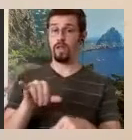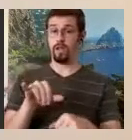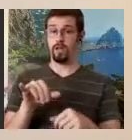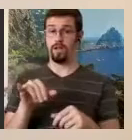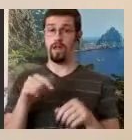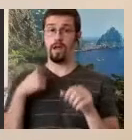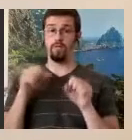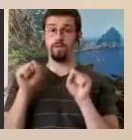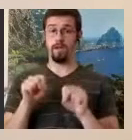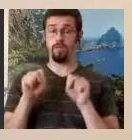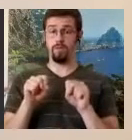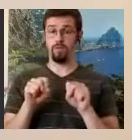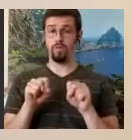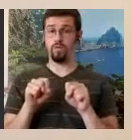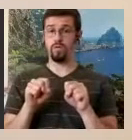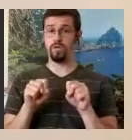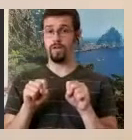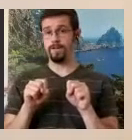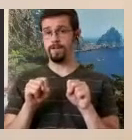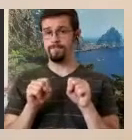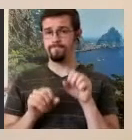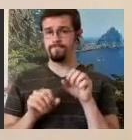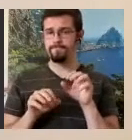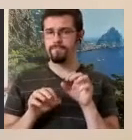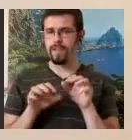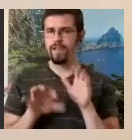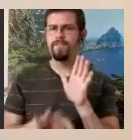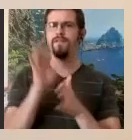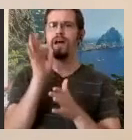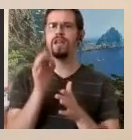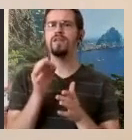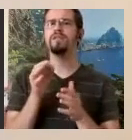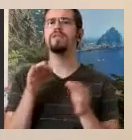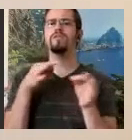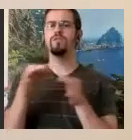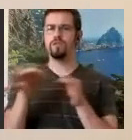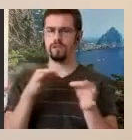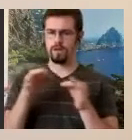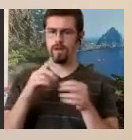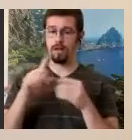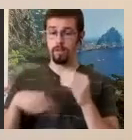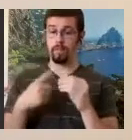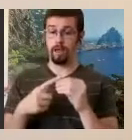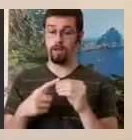conclusions and to come to some descriptions about Maltese Sign Language.